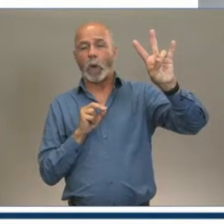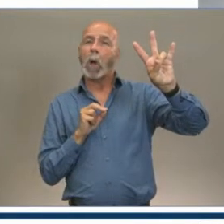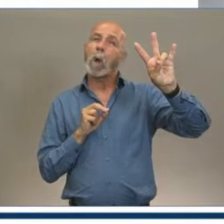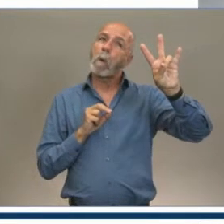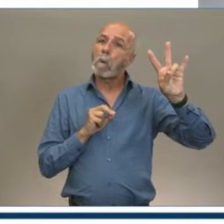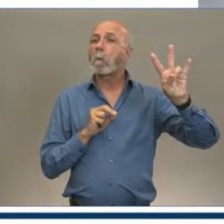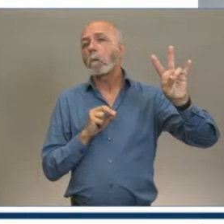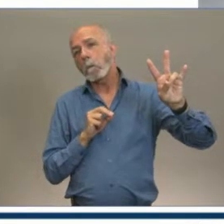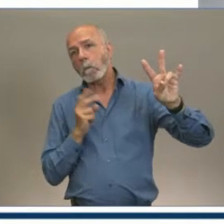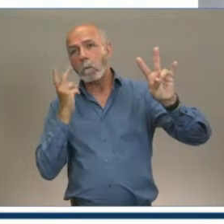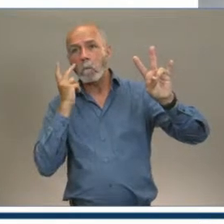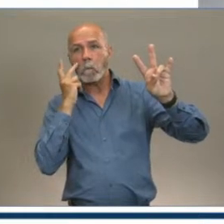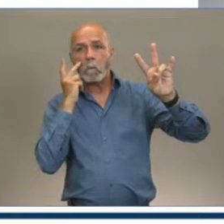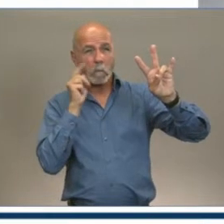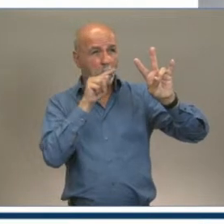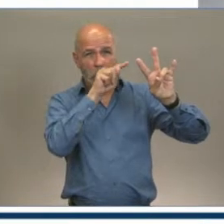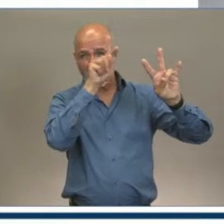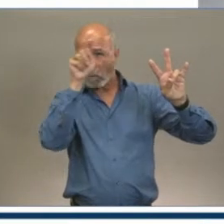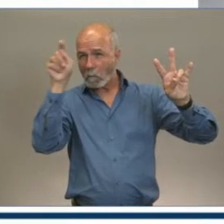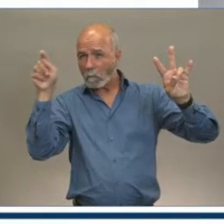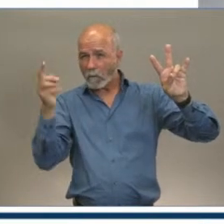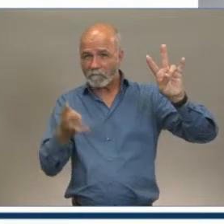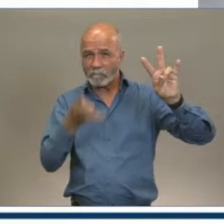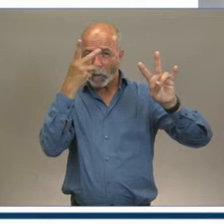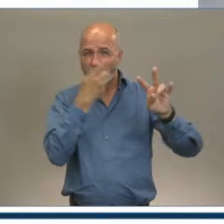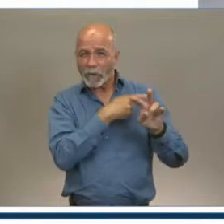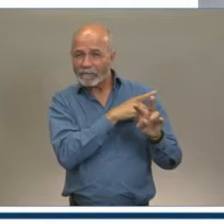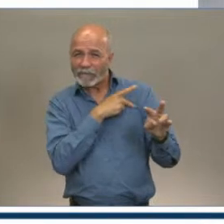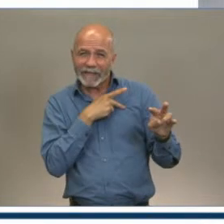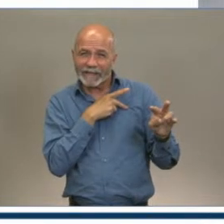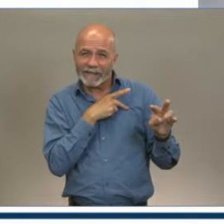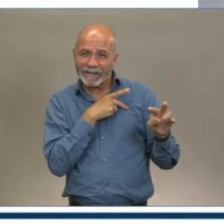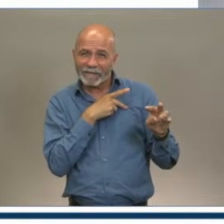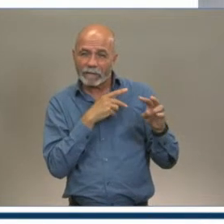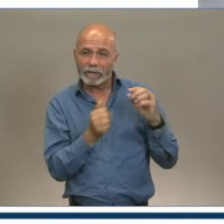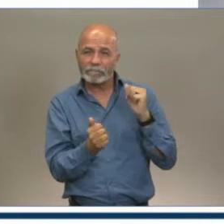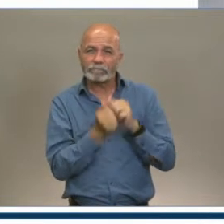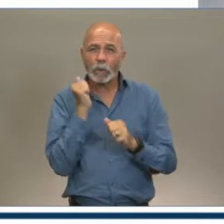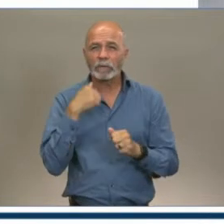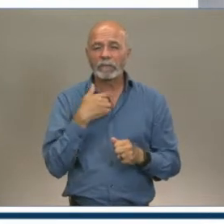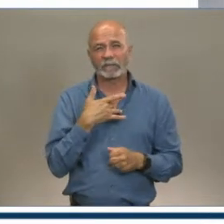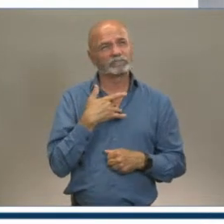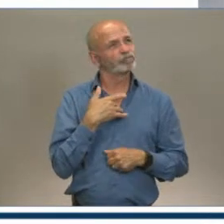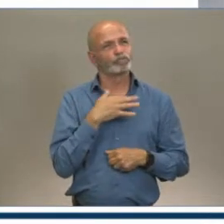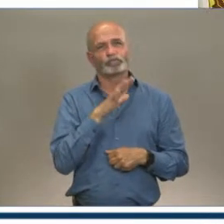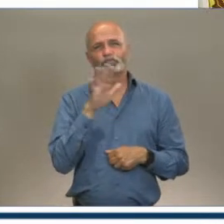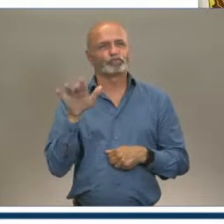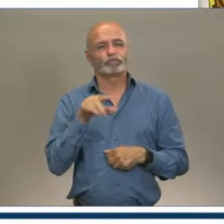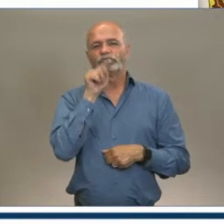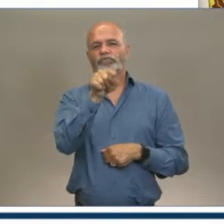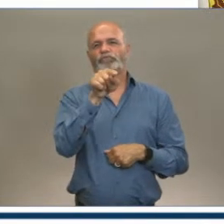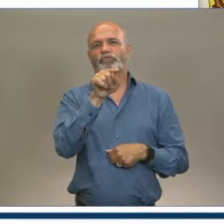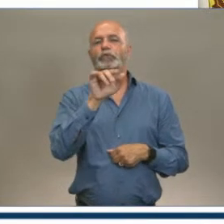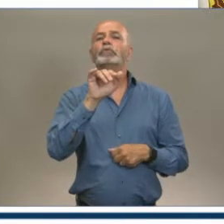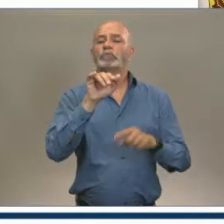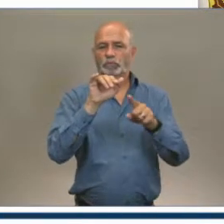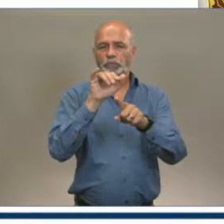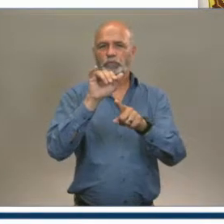all be in agreement with, and most of us agreed the 23rd was the right date. Adrian, do you have a follow-up